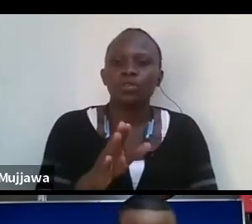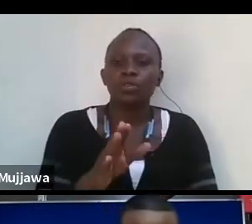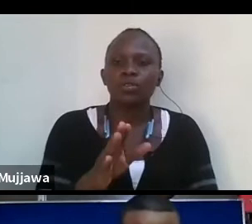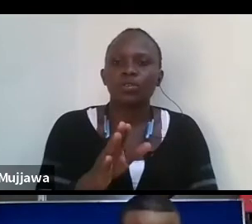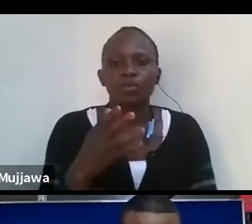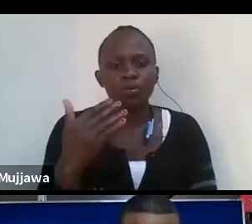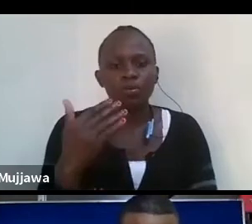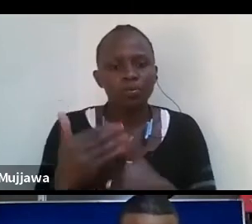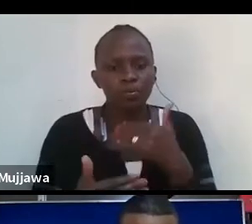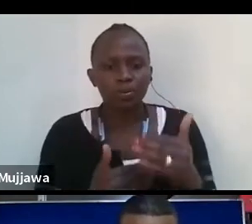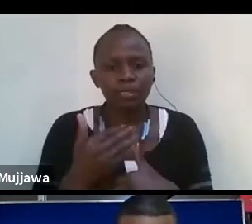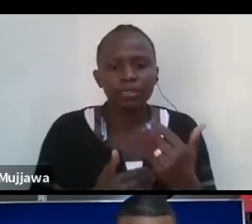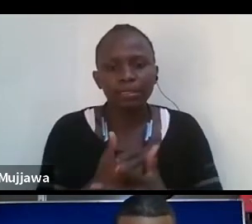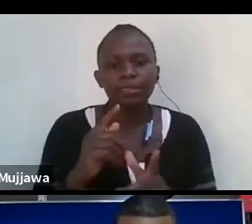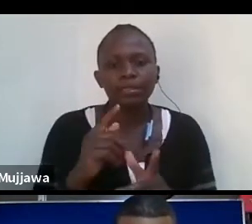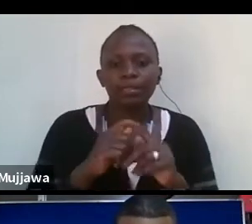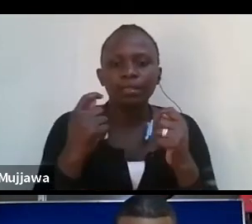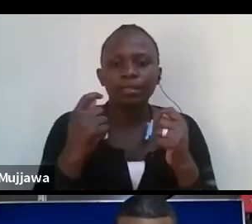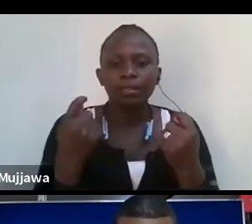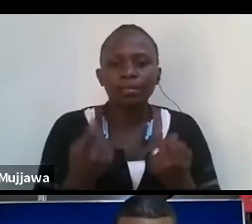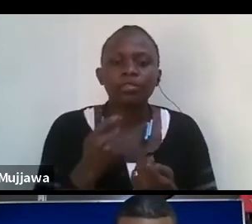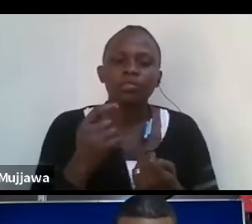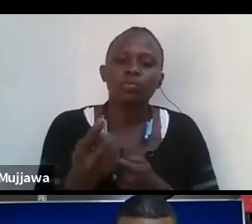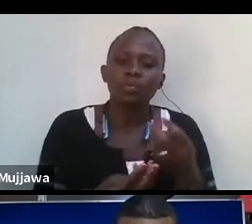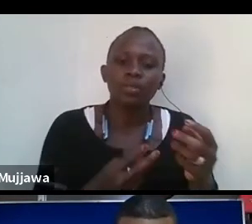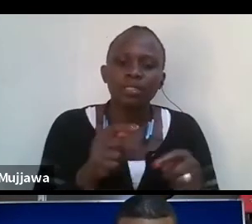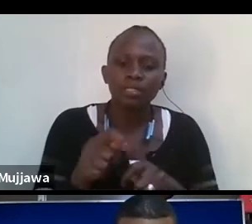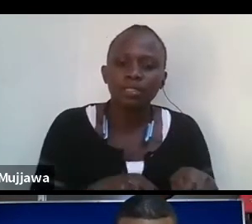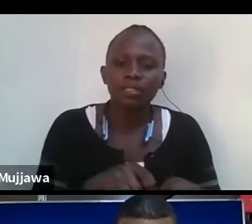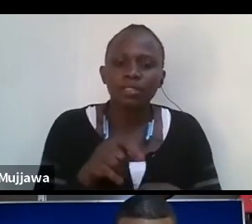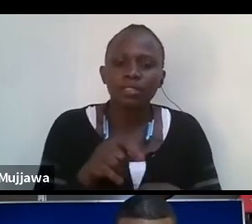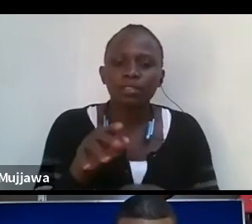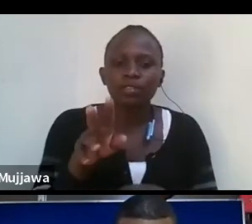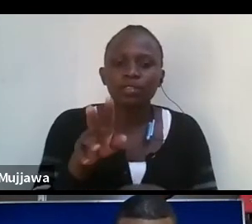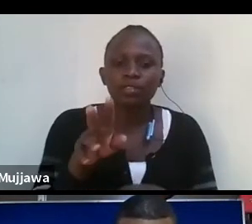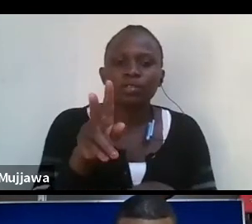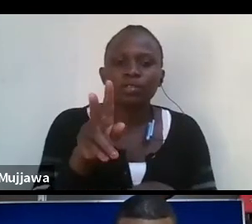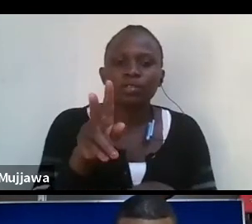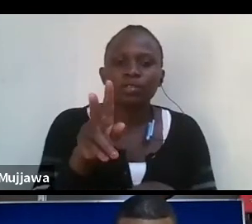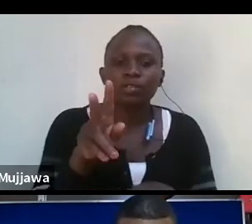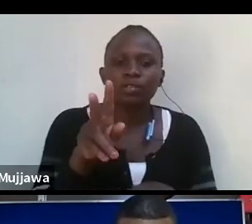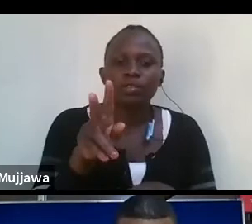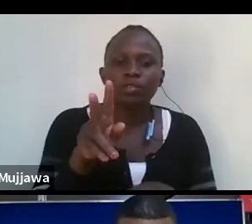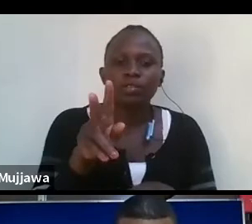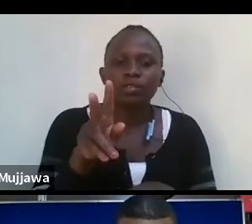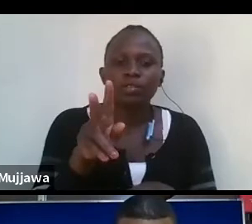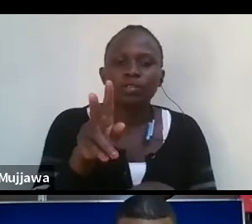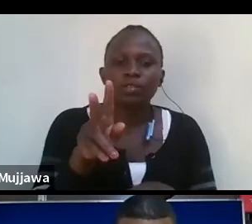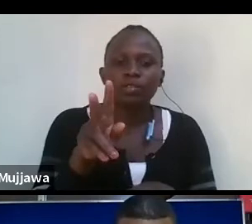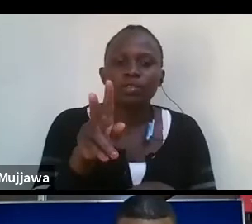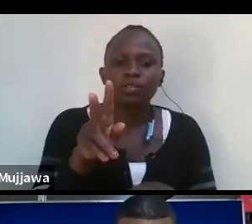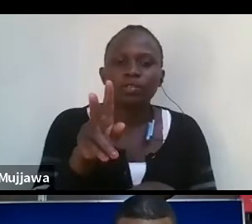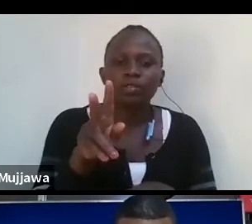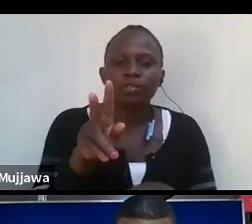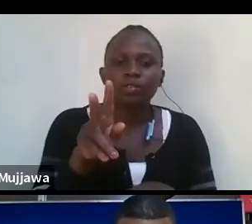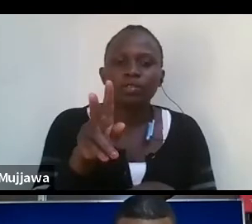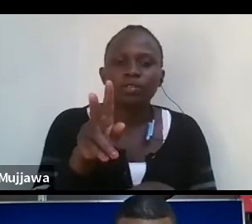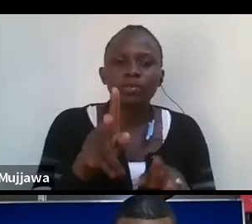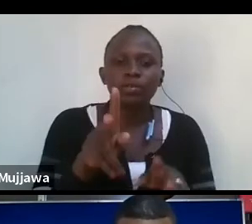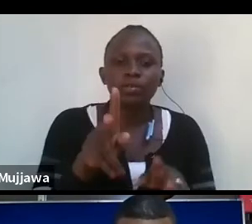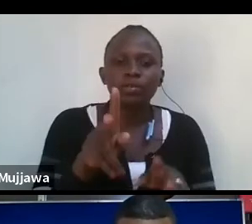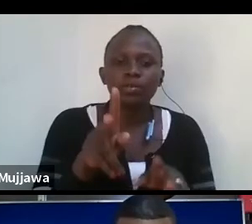of managing your people? You've got a very high number of casual people that I don't know how are you managing to keep all of them at the factory? Are they having to commute?